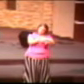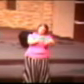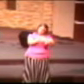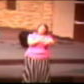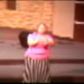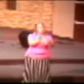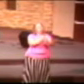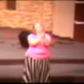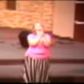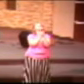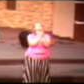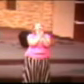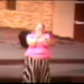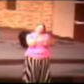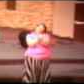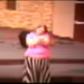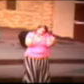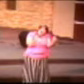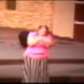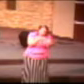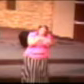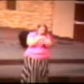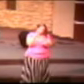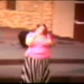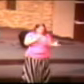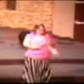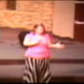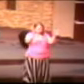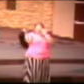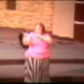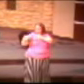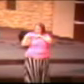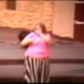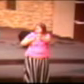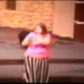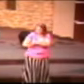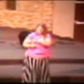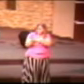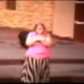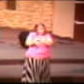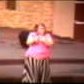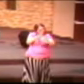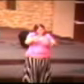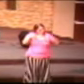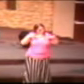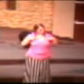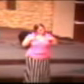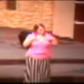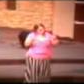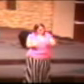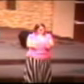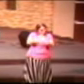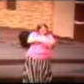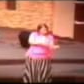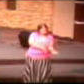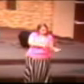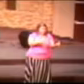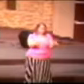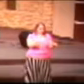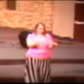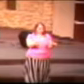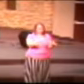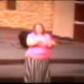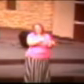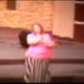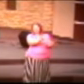pleaded with them, save yourselves from this corrupt generation. And those who accepted his message were baptized, and about